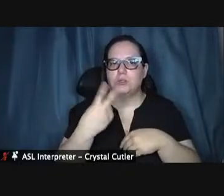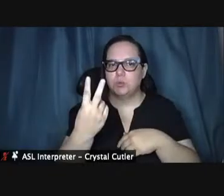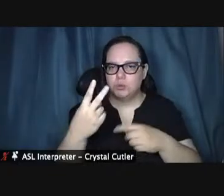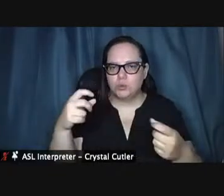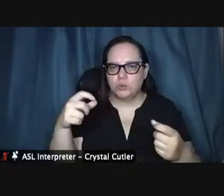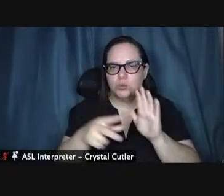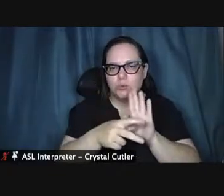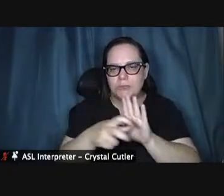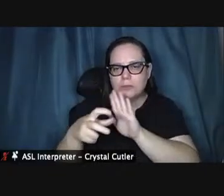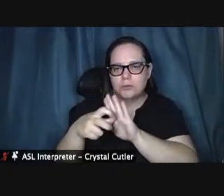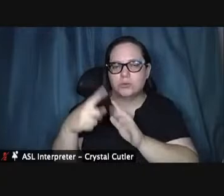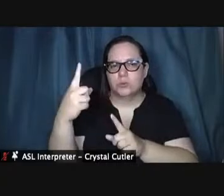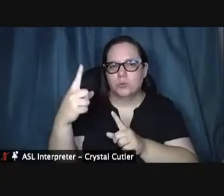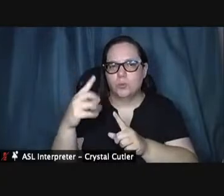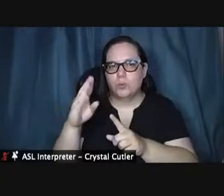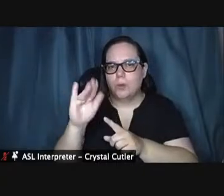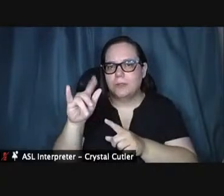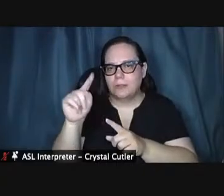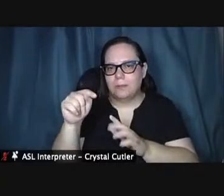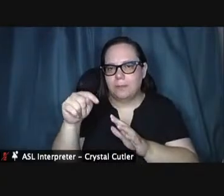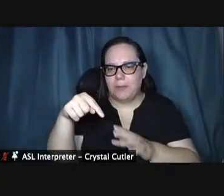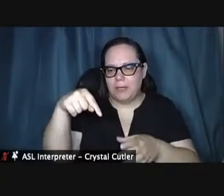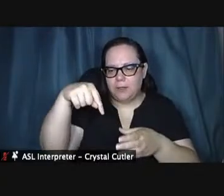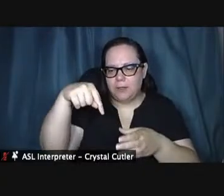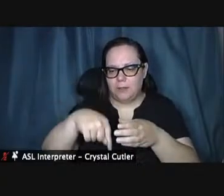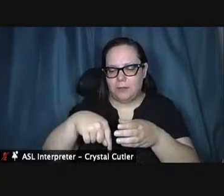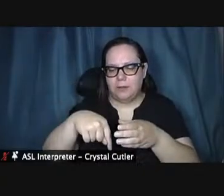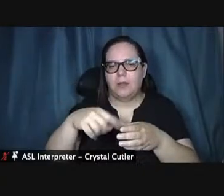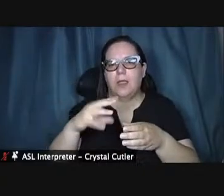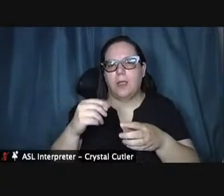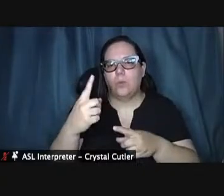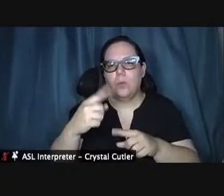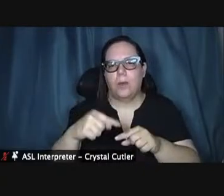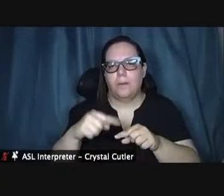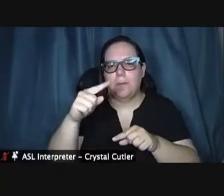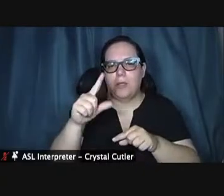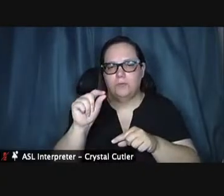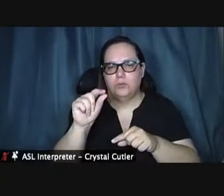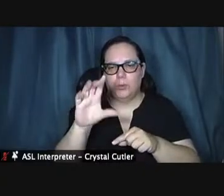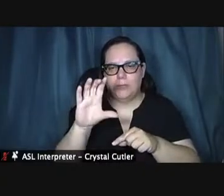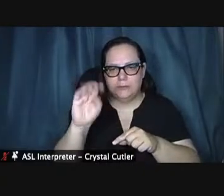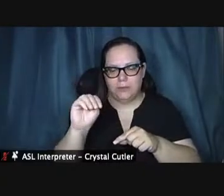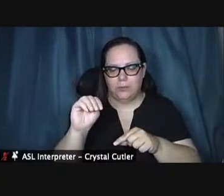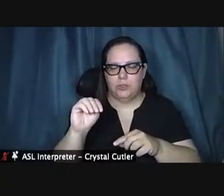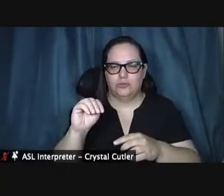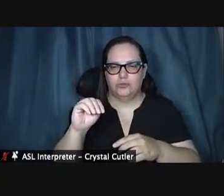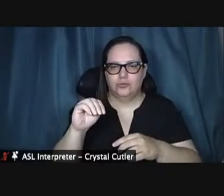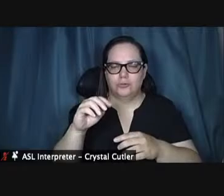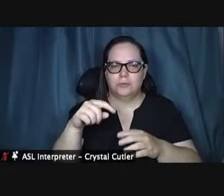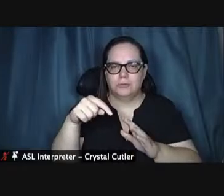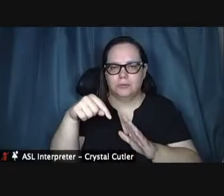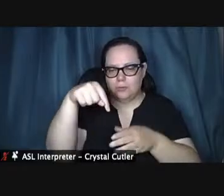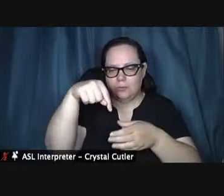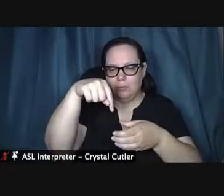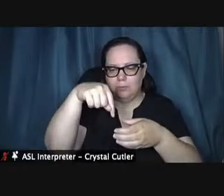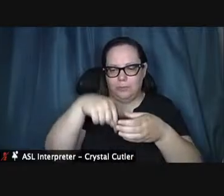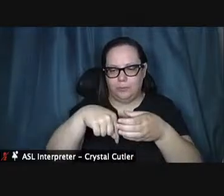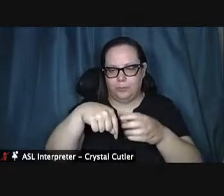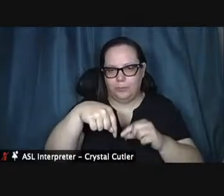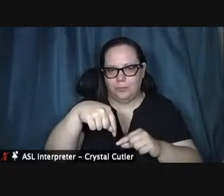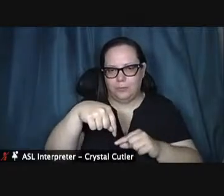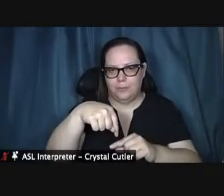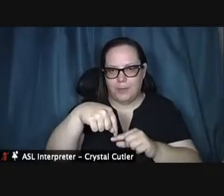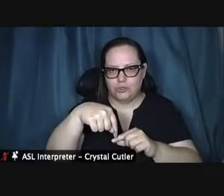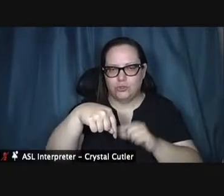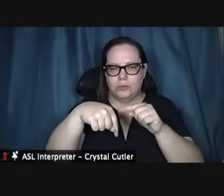it by 20 centimeters. That's going to provide a wealth of confirmation data of the predictive models of thermal models that we have. Right now,